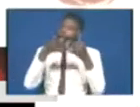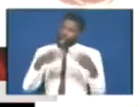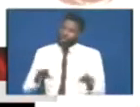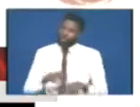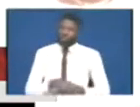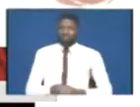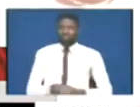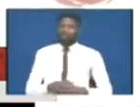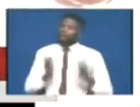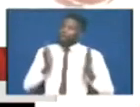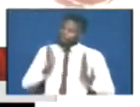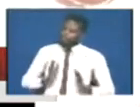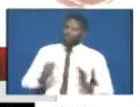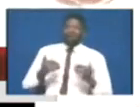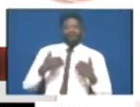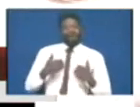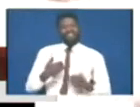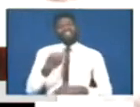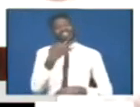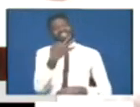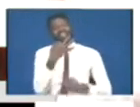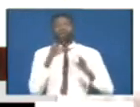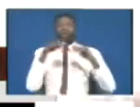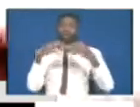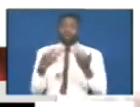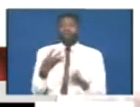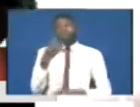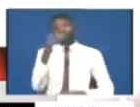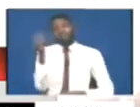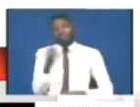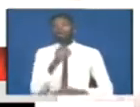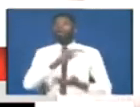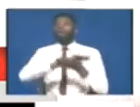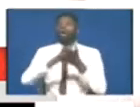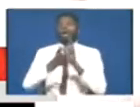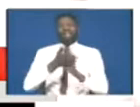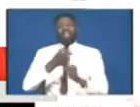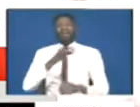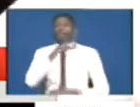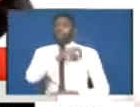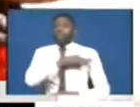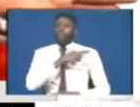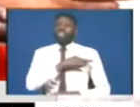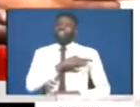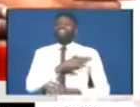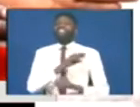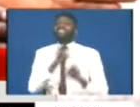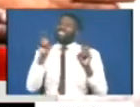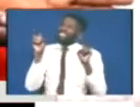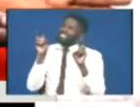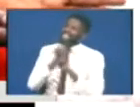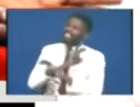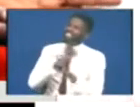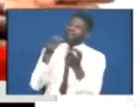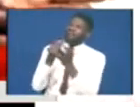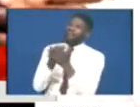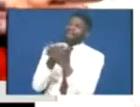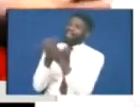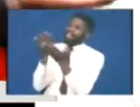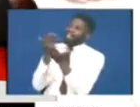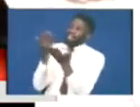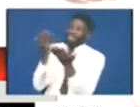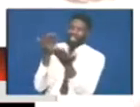for 3-4 months without profit, and you look for money elsewhere to pay your employees.